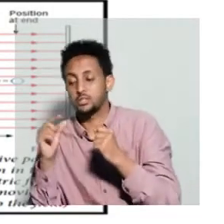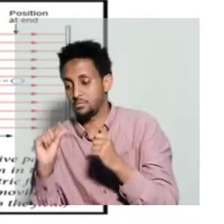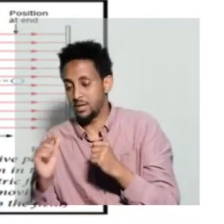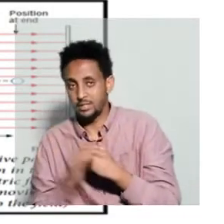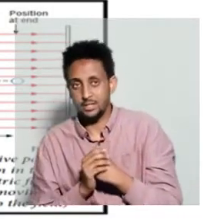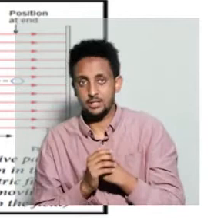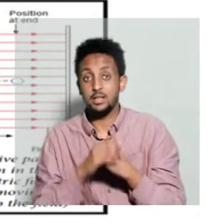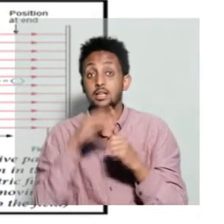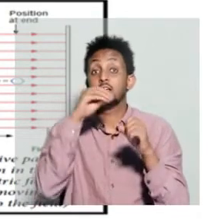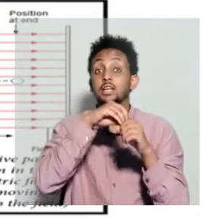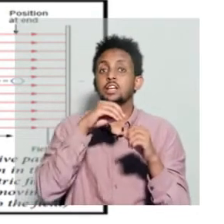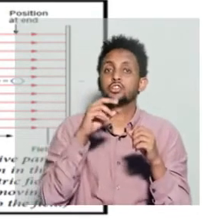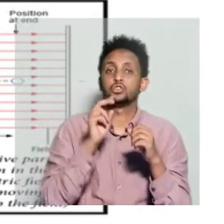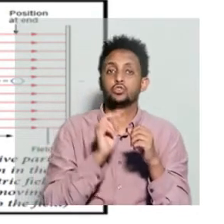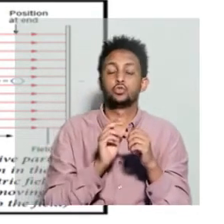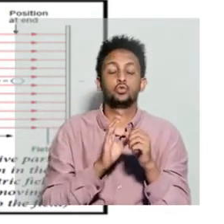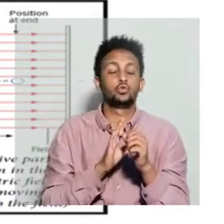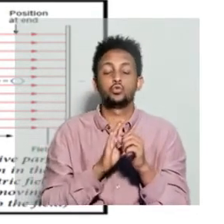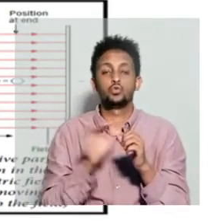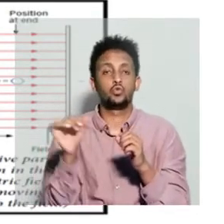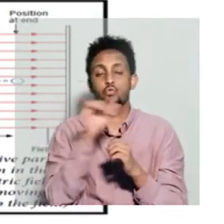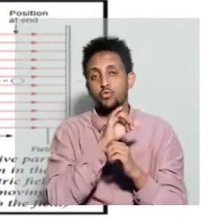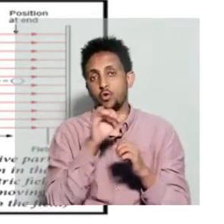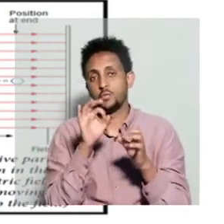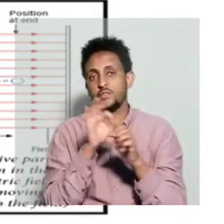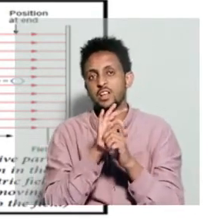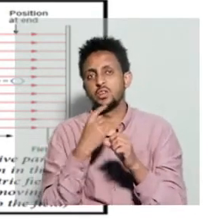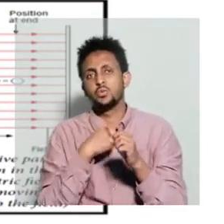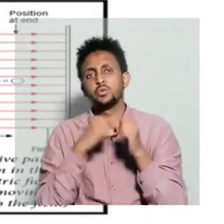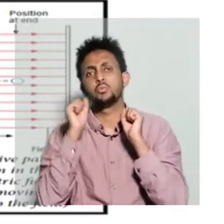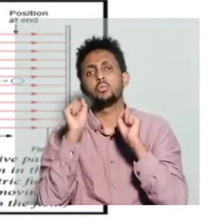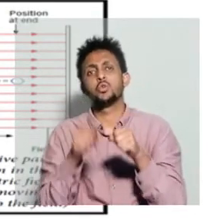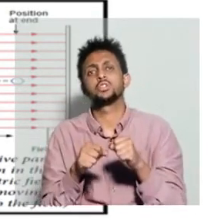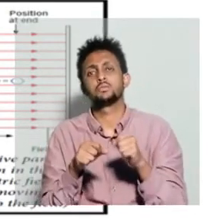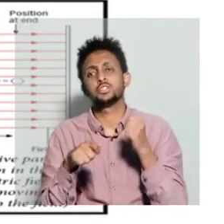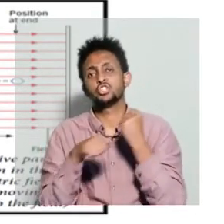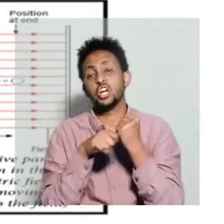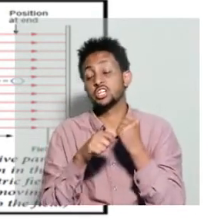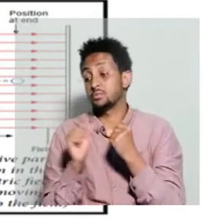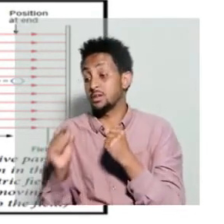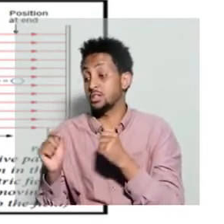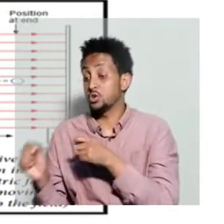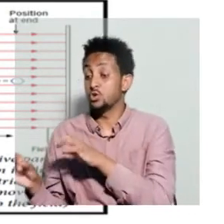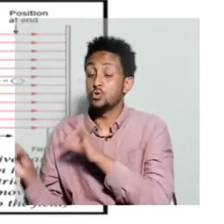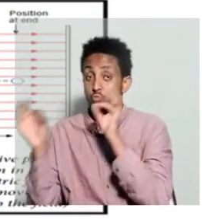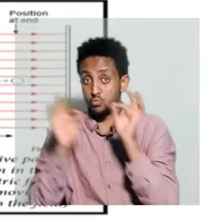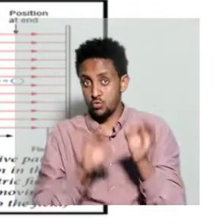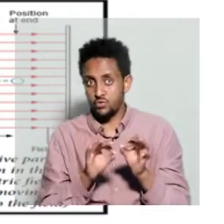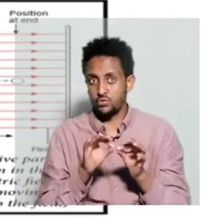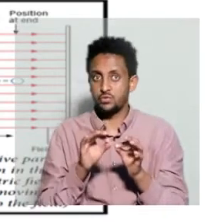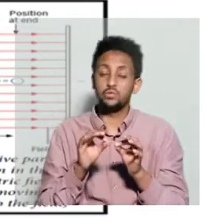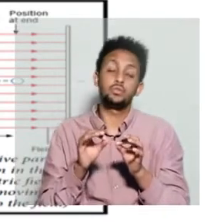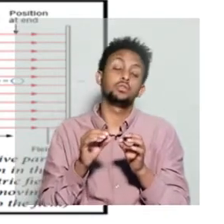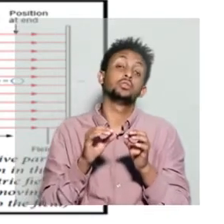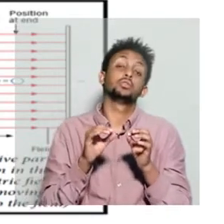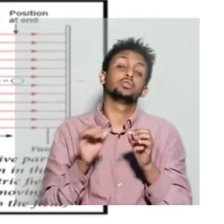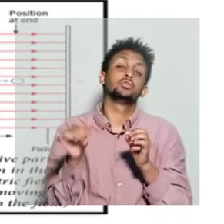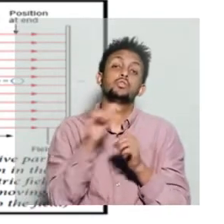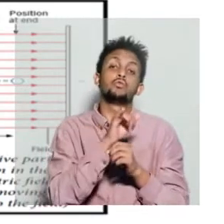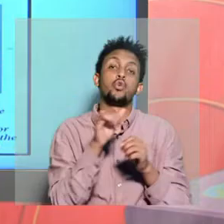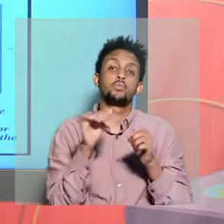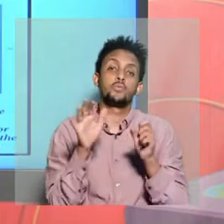particles in a uniform field. It's possible to have charged particles moving or launched in a uniform